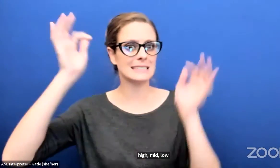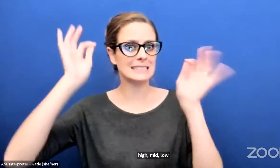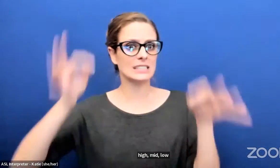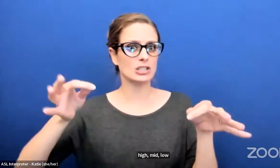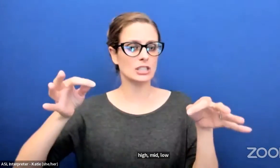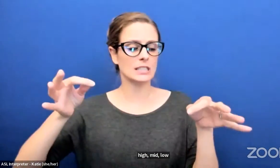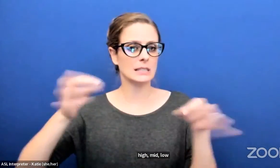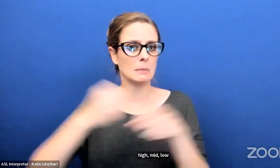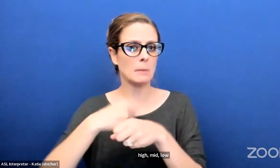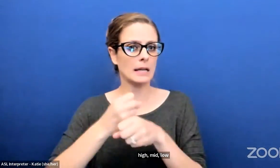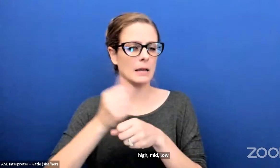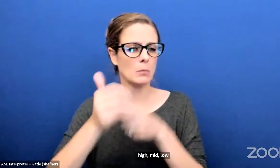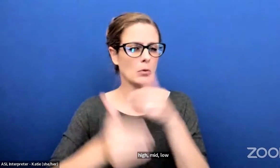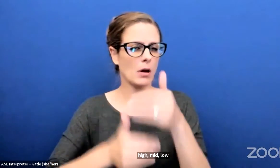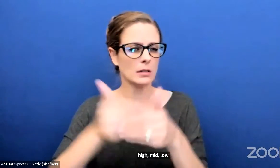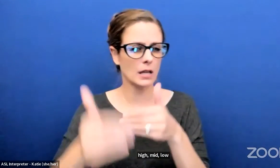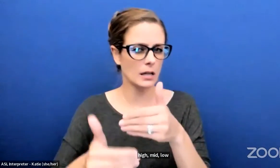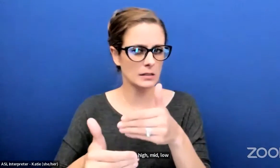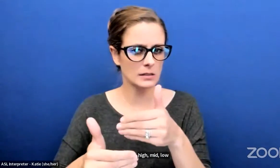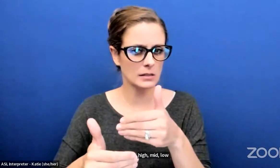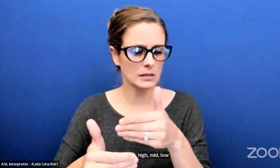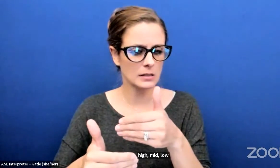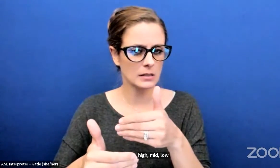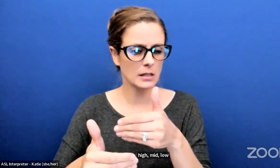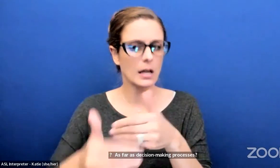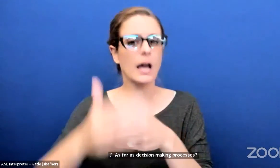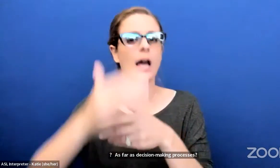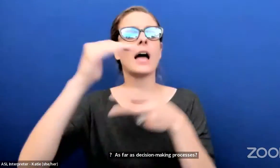was also the discussion, the question,